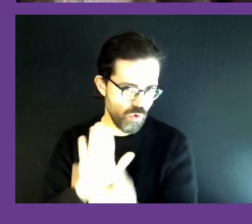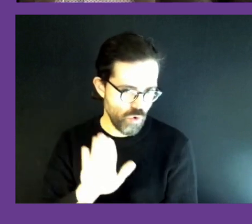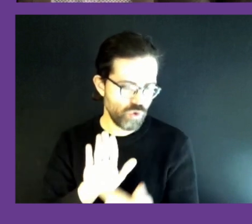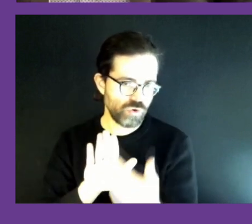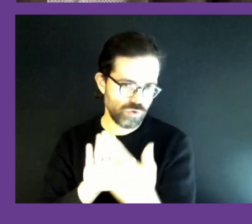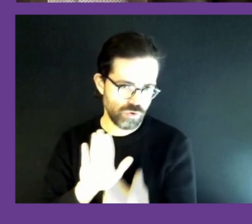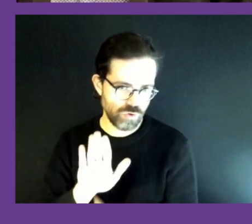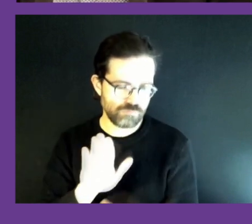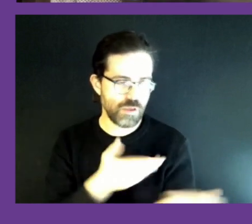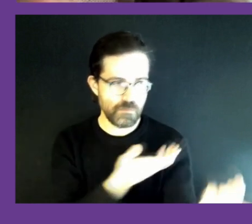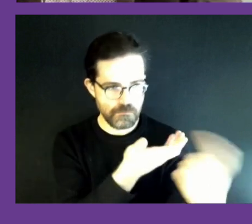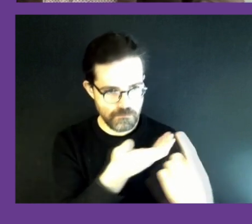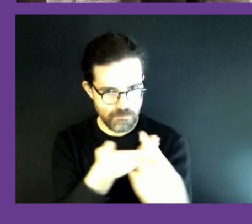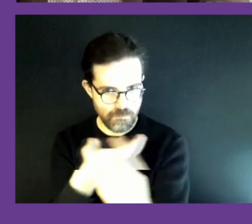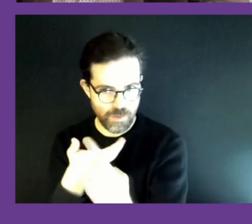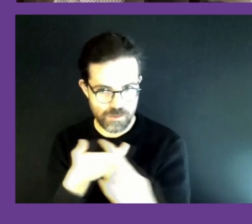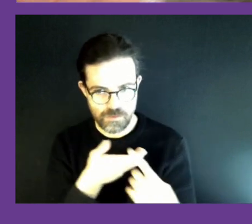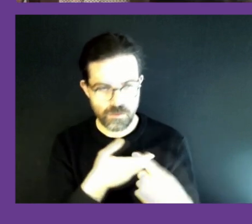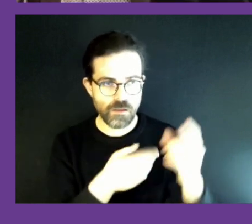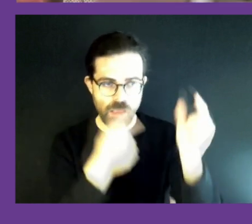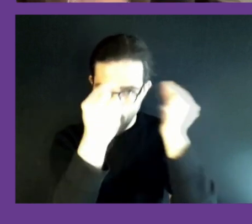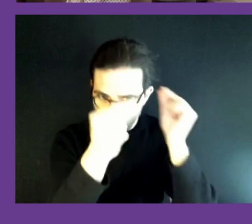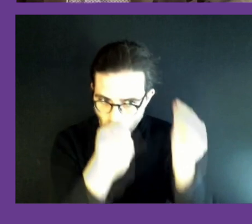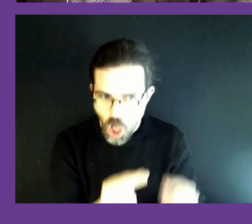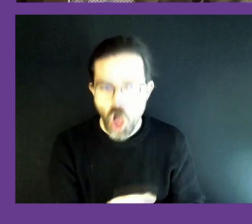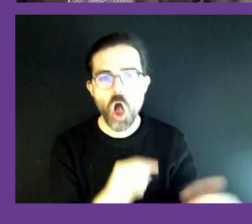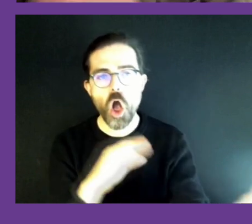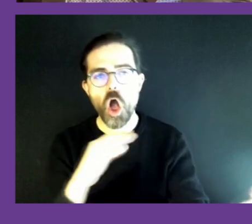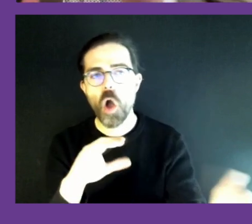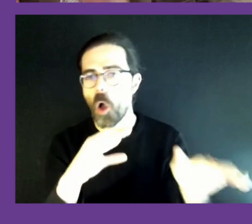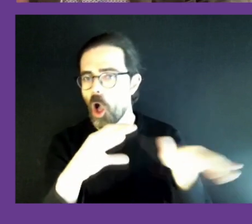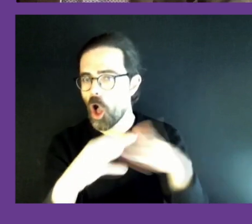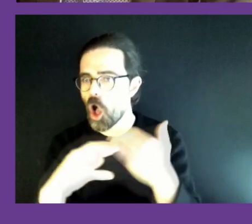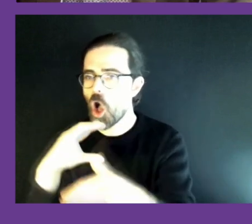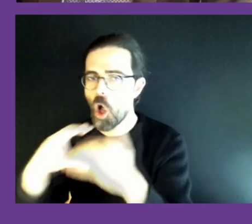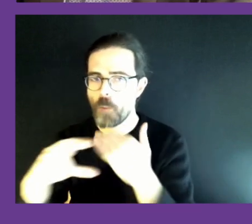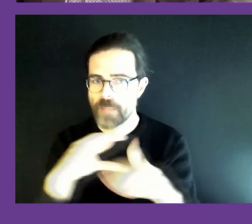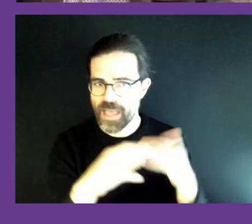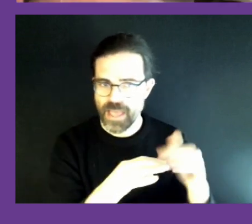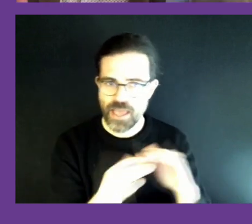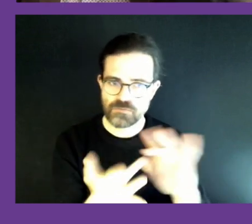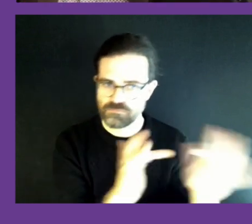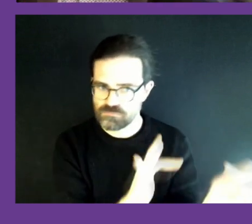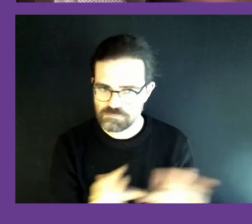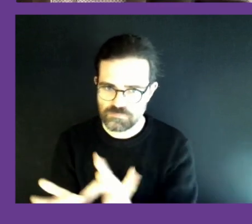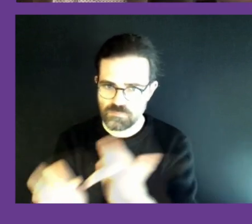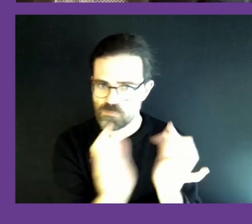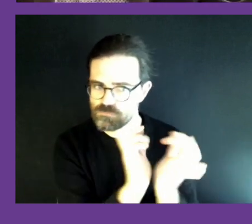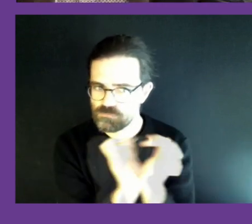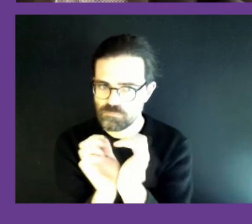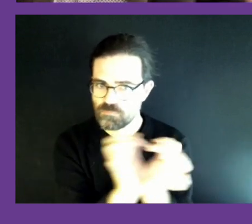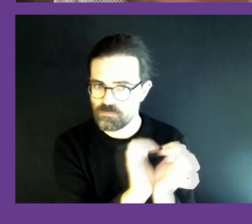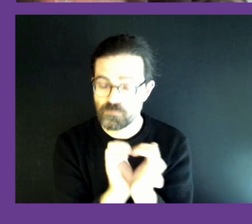to when can you send comments and when you cannot send comments, all those things, and that is publicly available. That doesn't mean